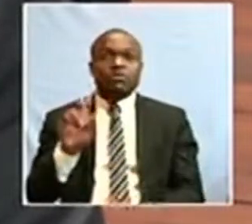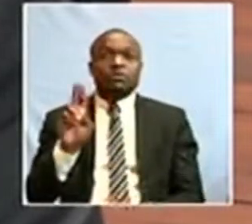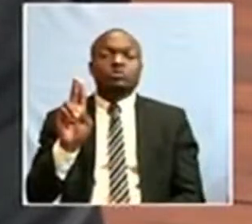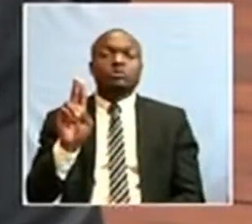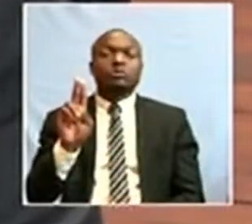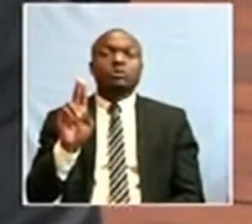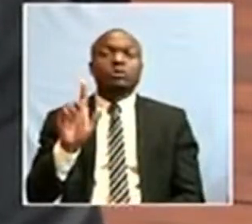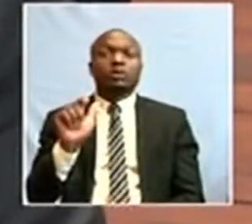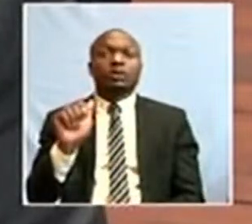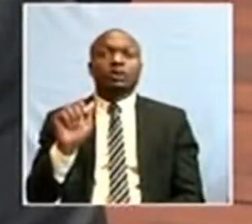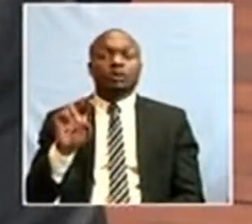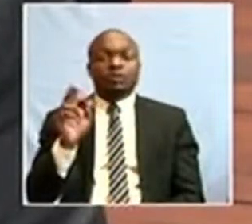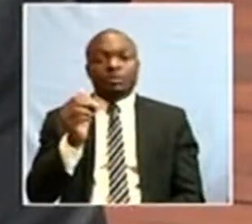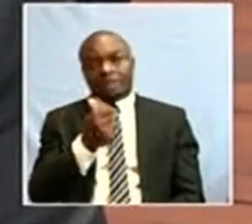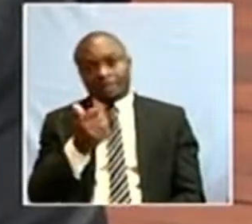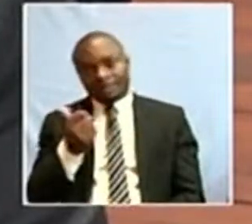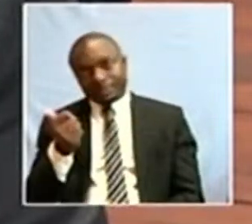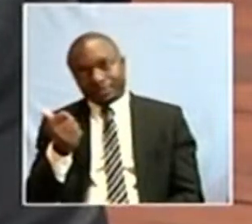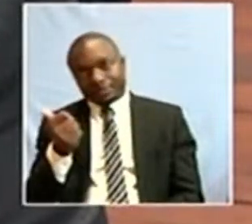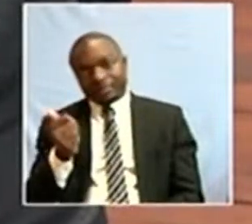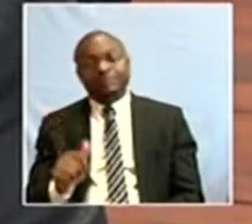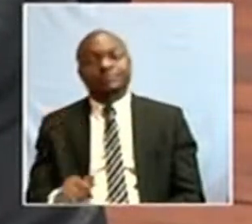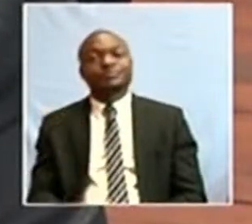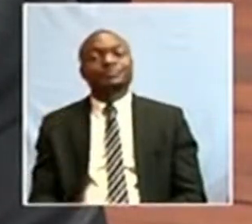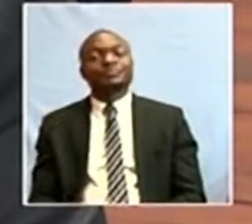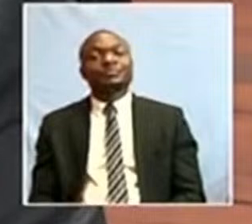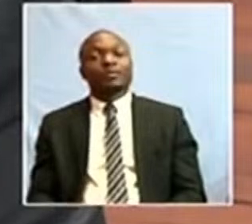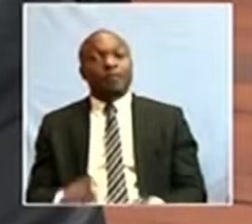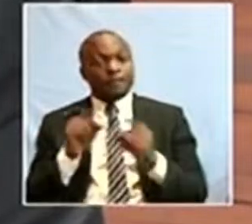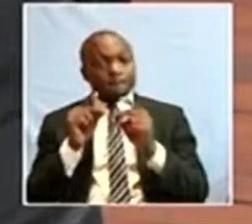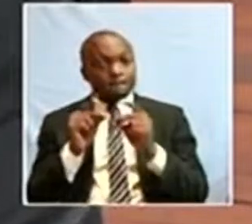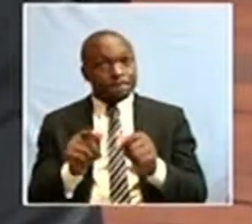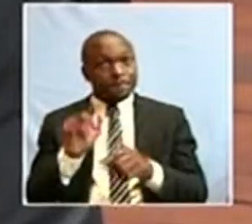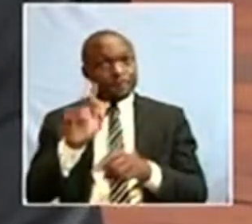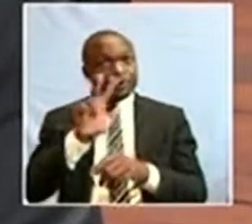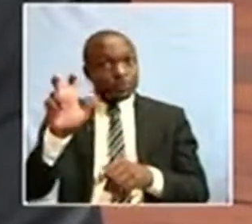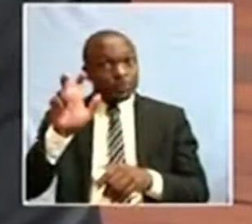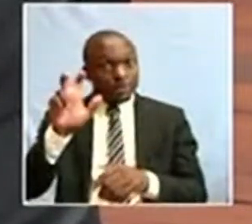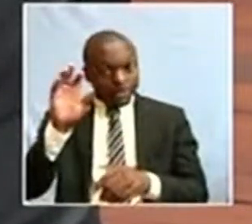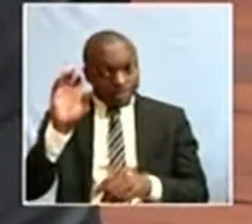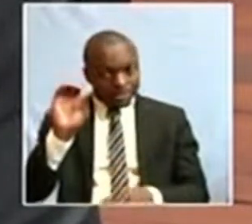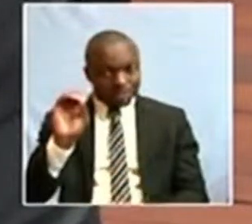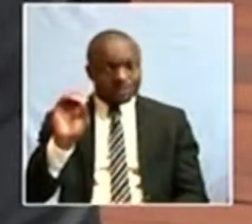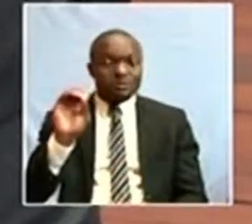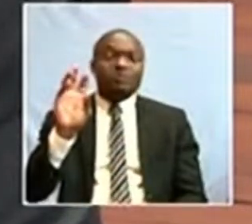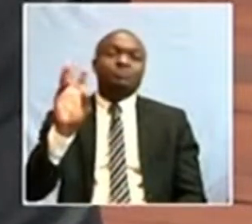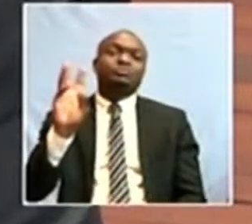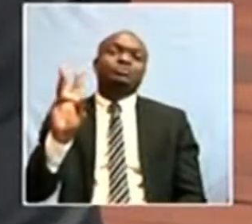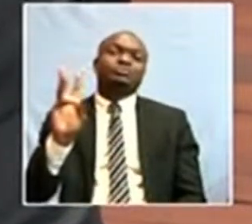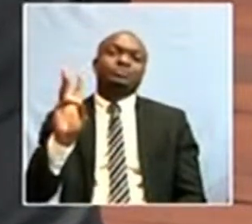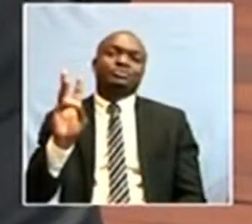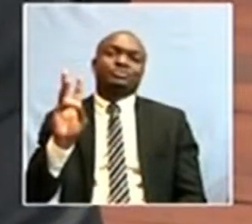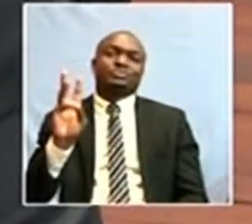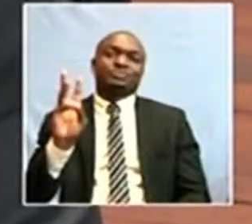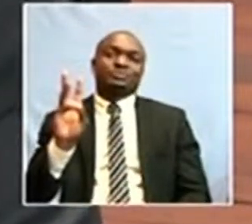Fast Fire, whatever, it comes up to 306.